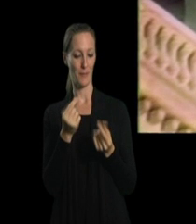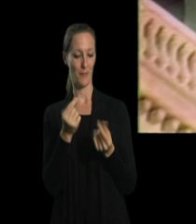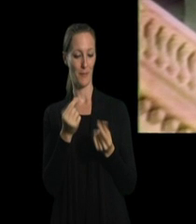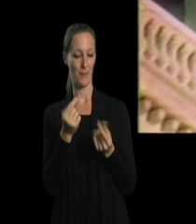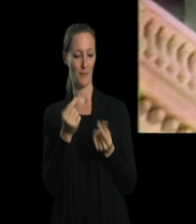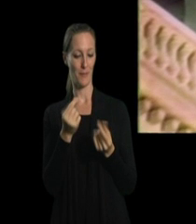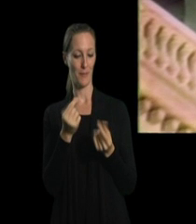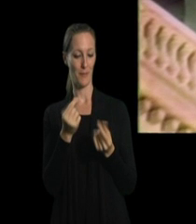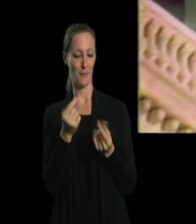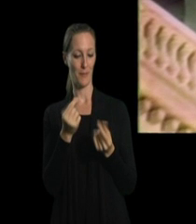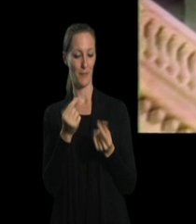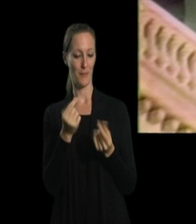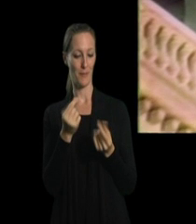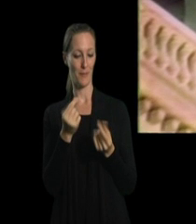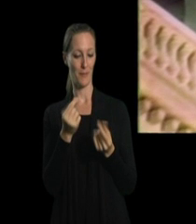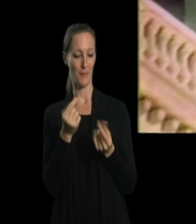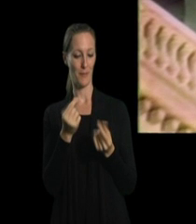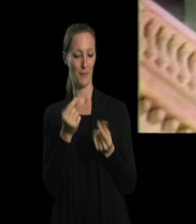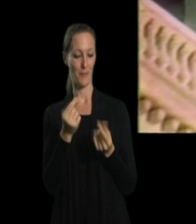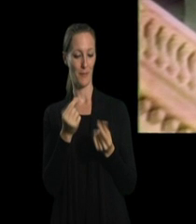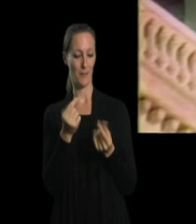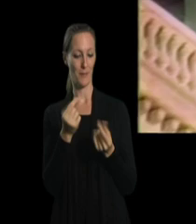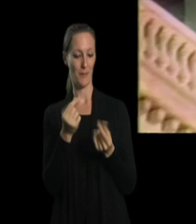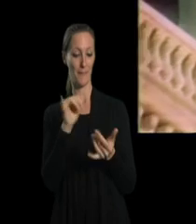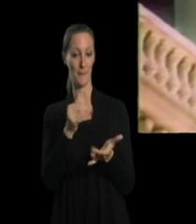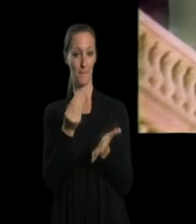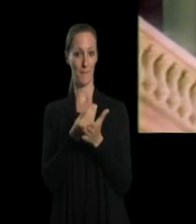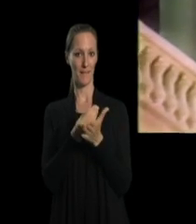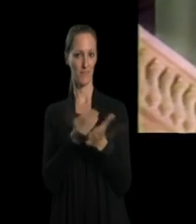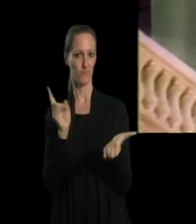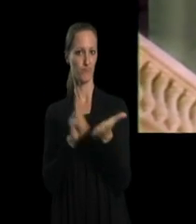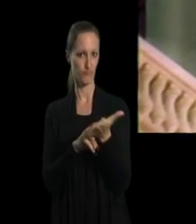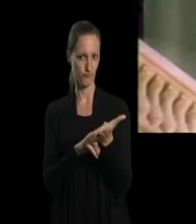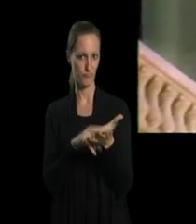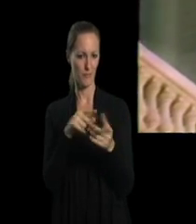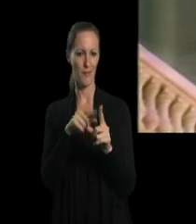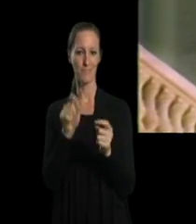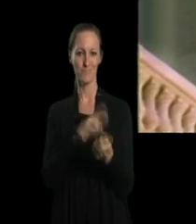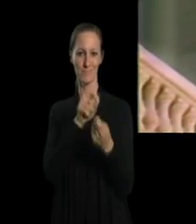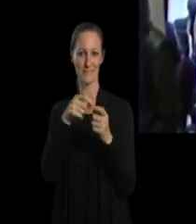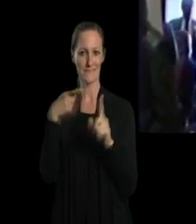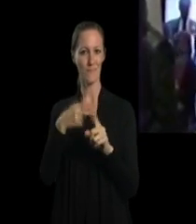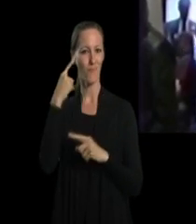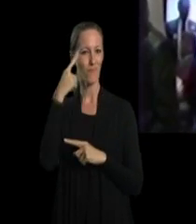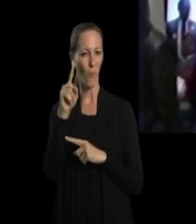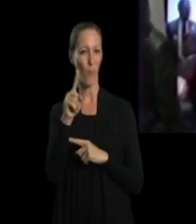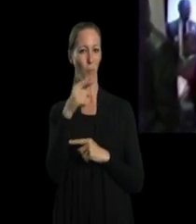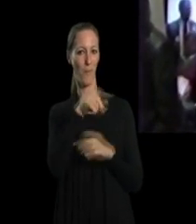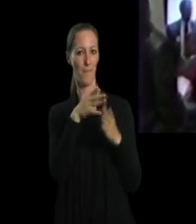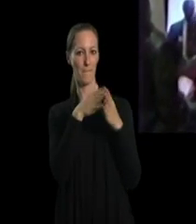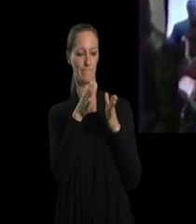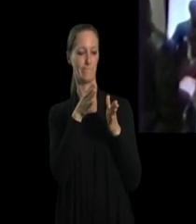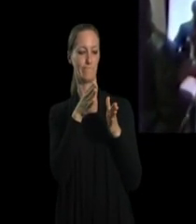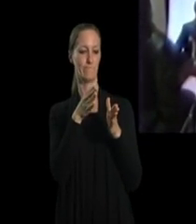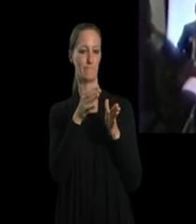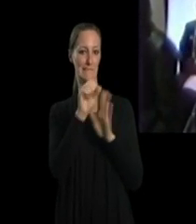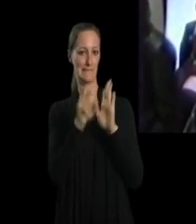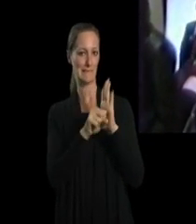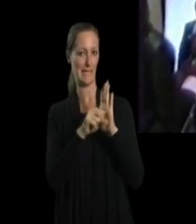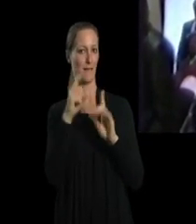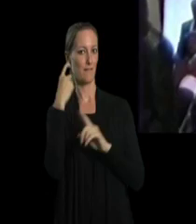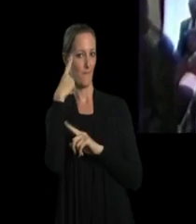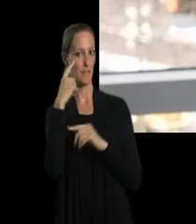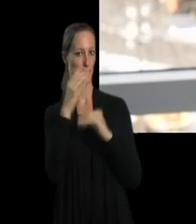that reads LD and speech access means educational success. They passed a bonding provision dedicated to the removal